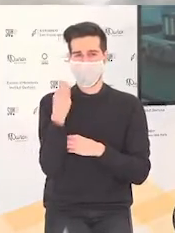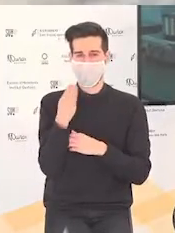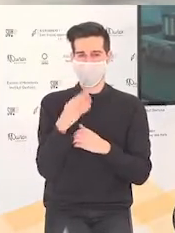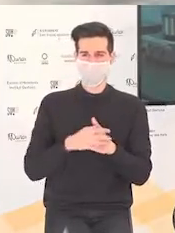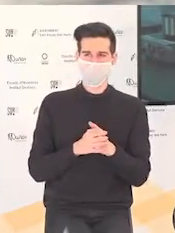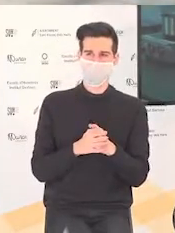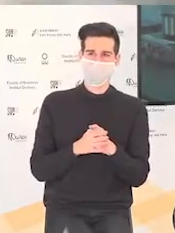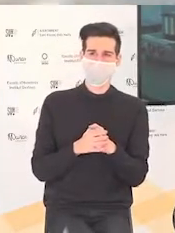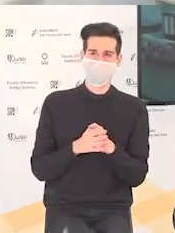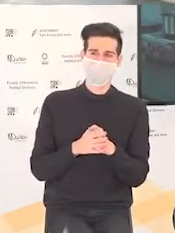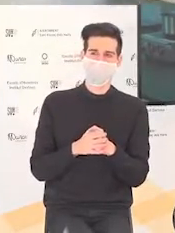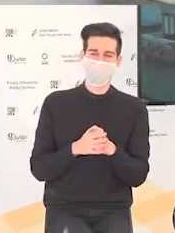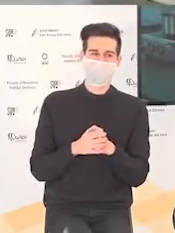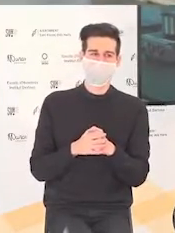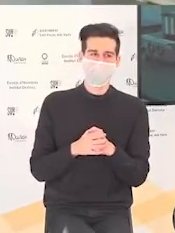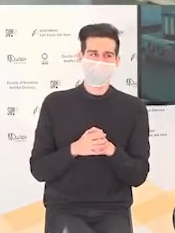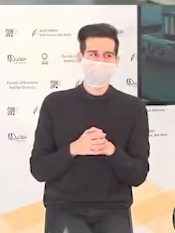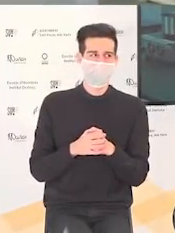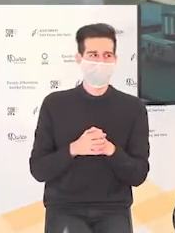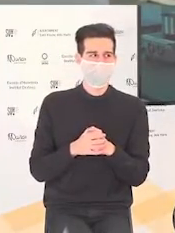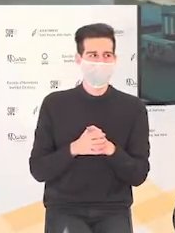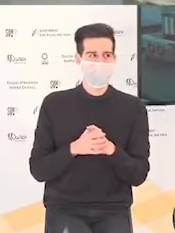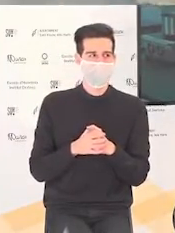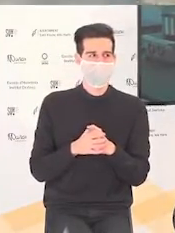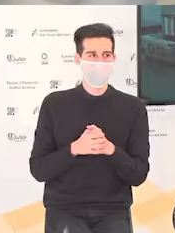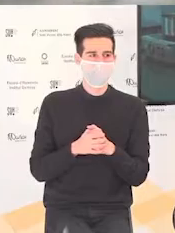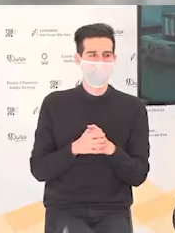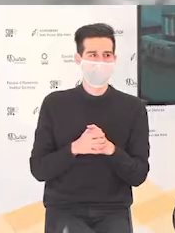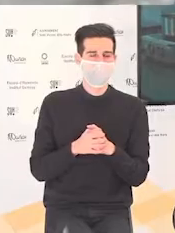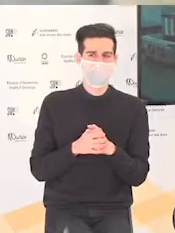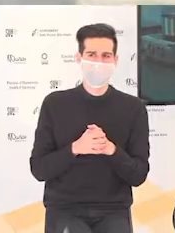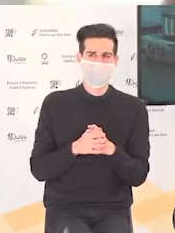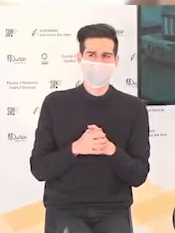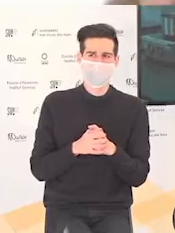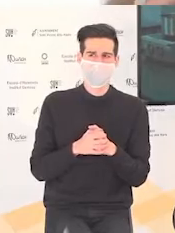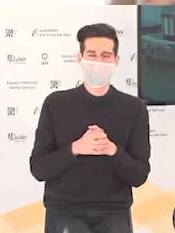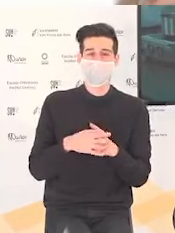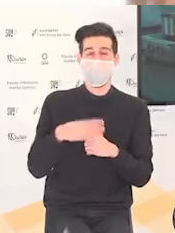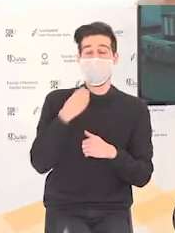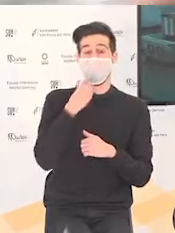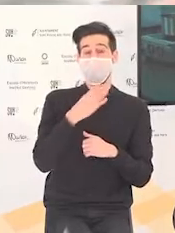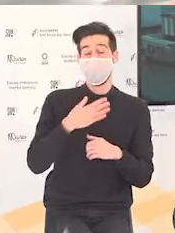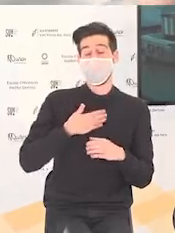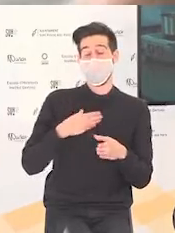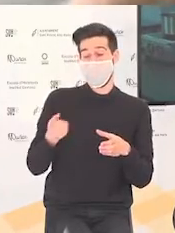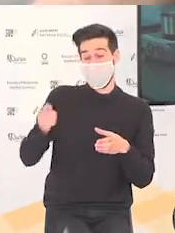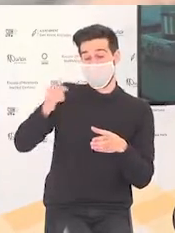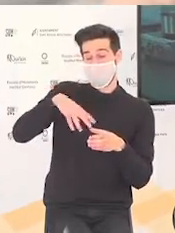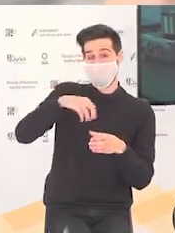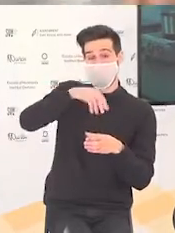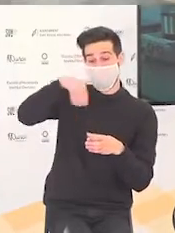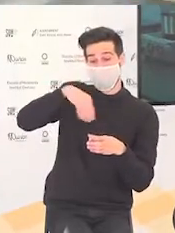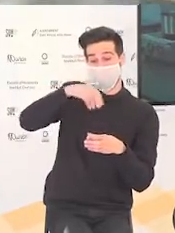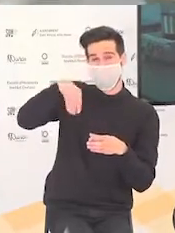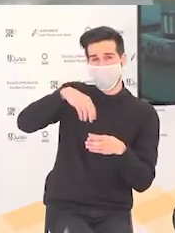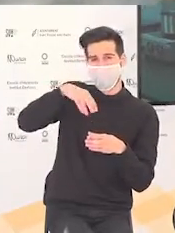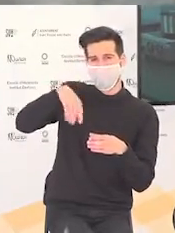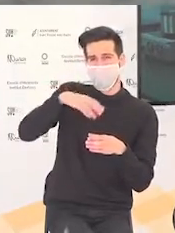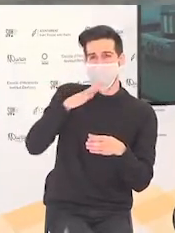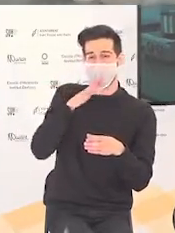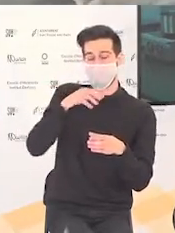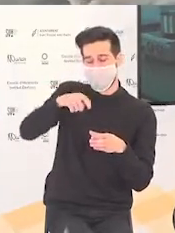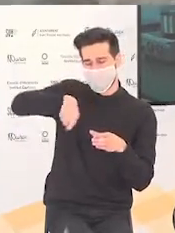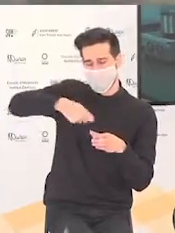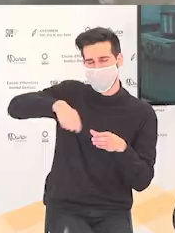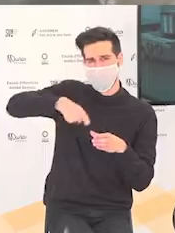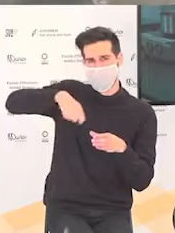the powders. If you look in the recipe, if you can read the English. Bien, primero voy a añadir los polvos, los mezclo con el agua. Si pueden